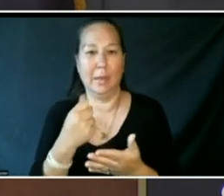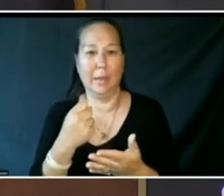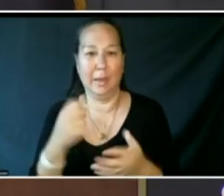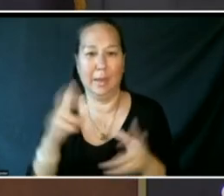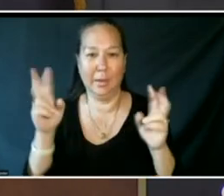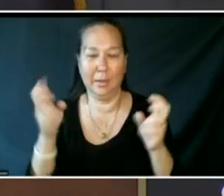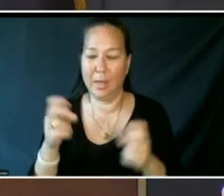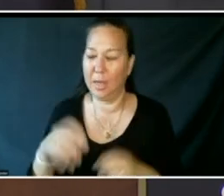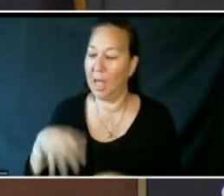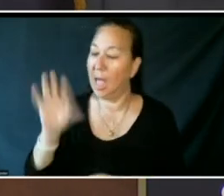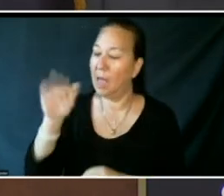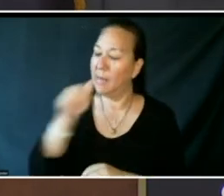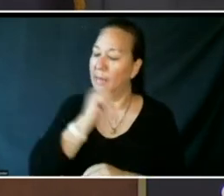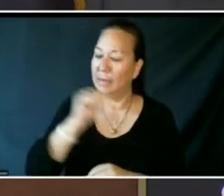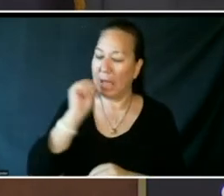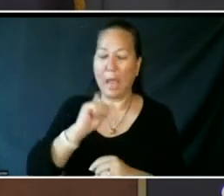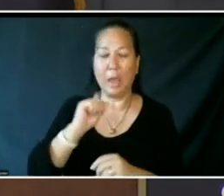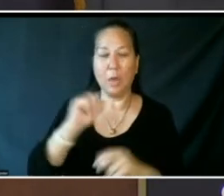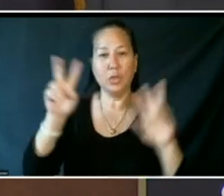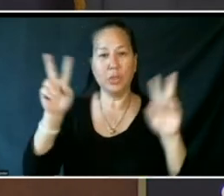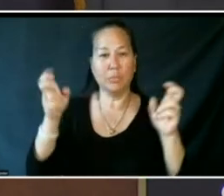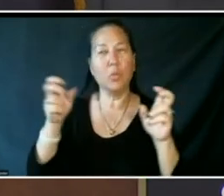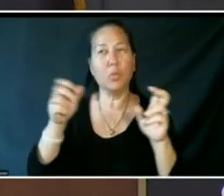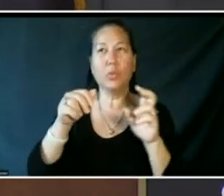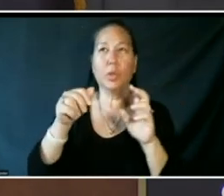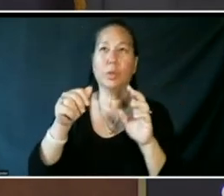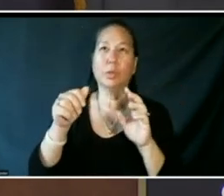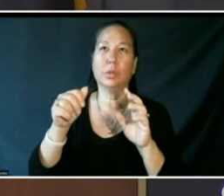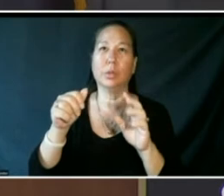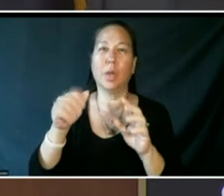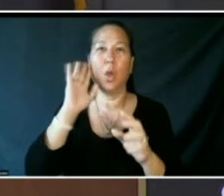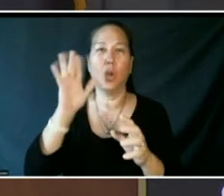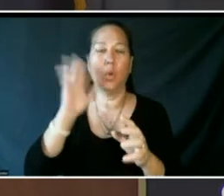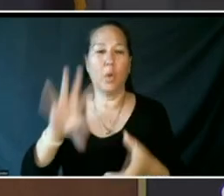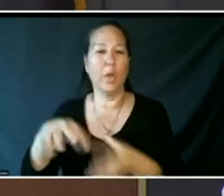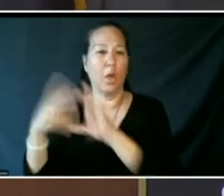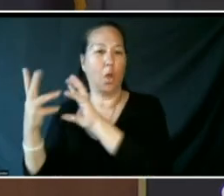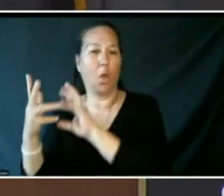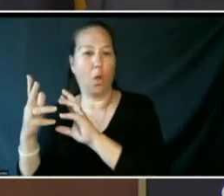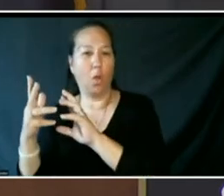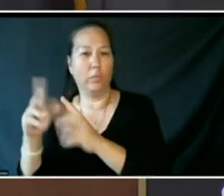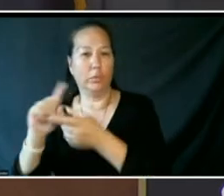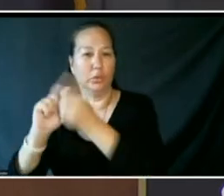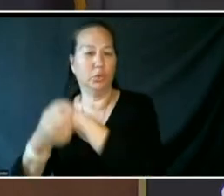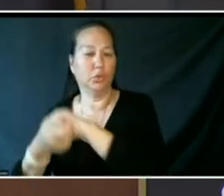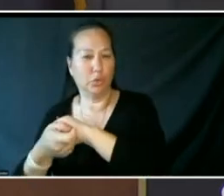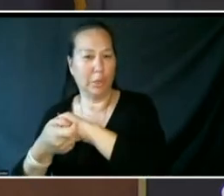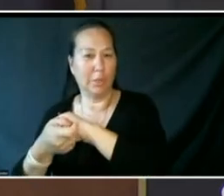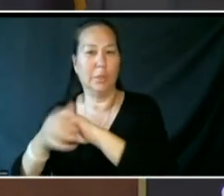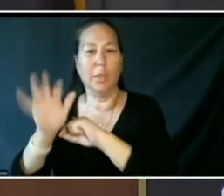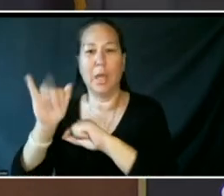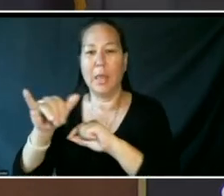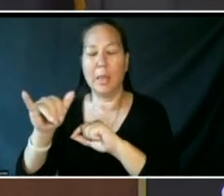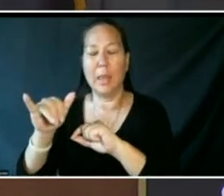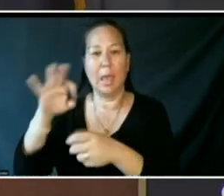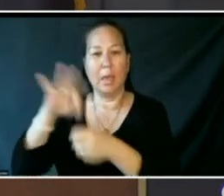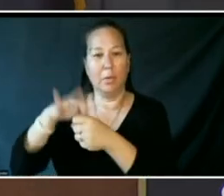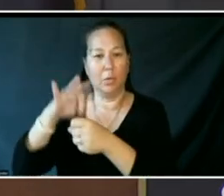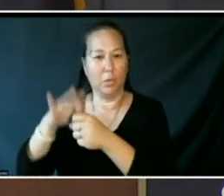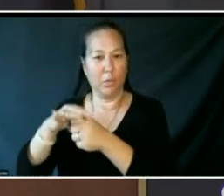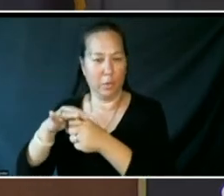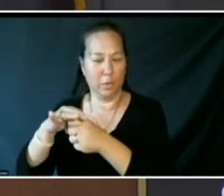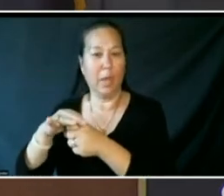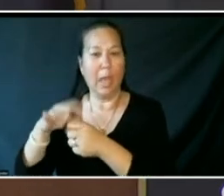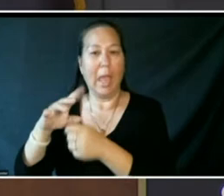Arizona legislature overturn the certified results of last month's election and deliver the state's electoral college votes to President Trump,